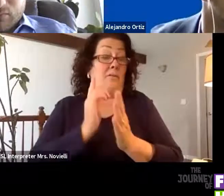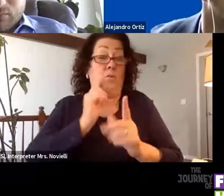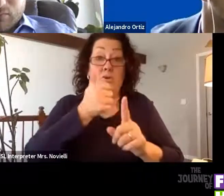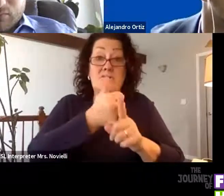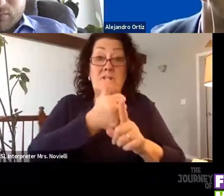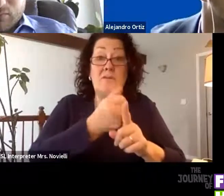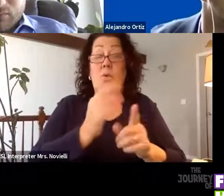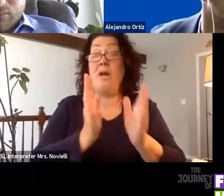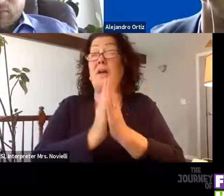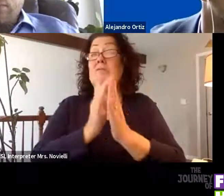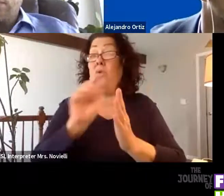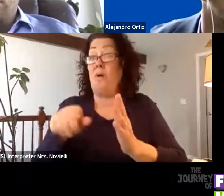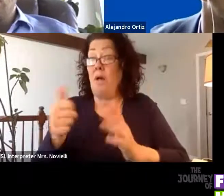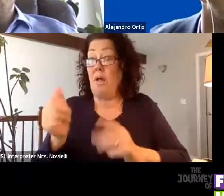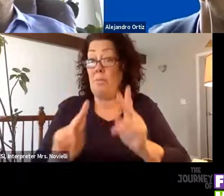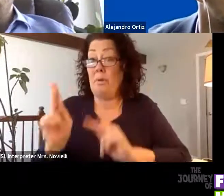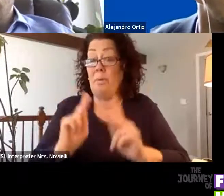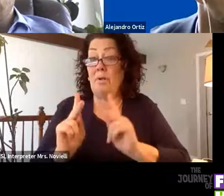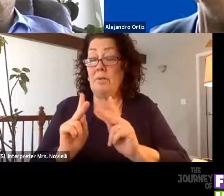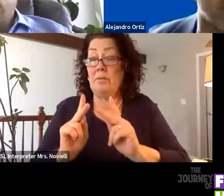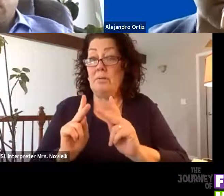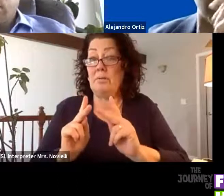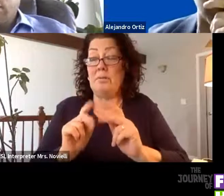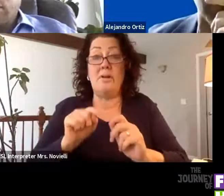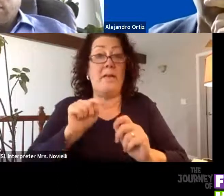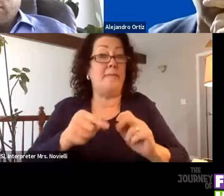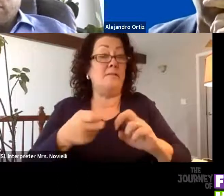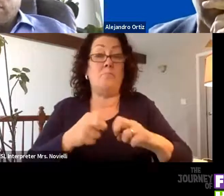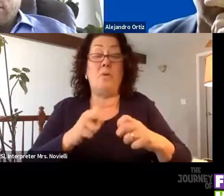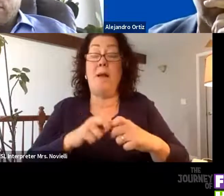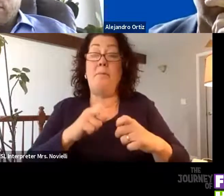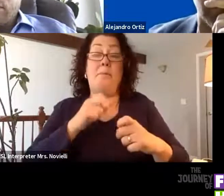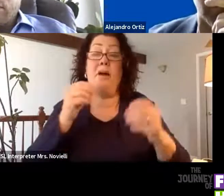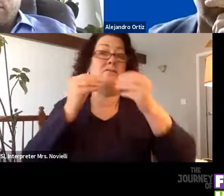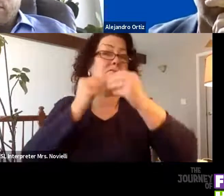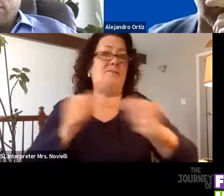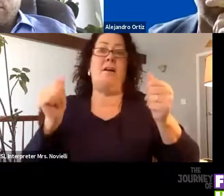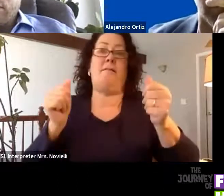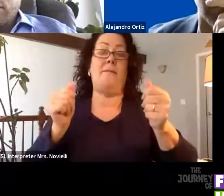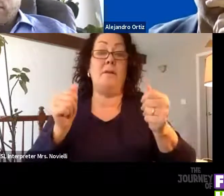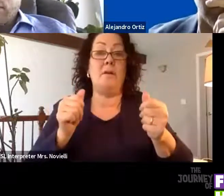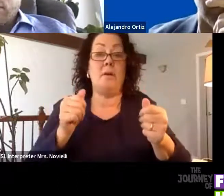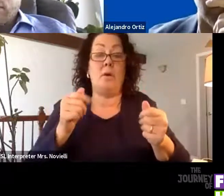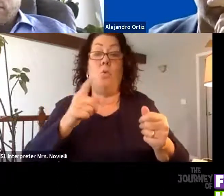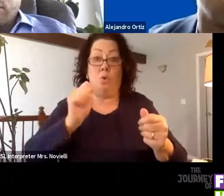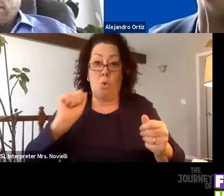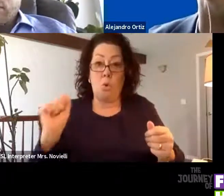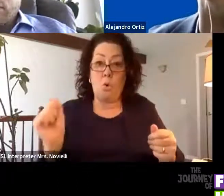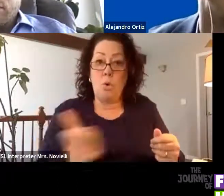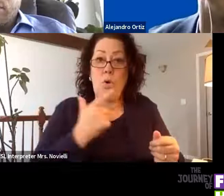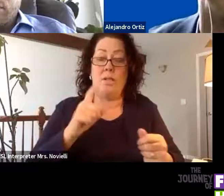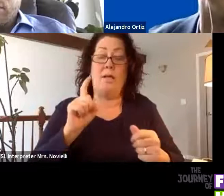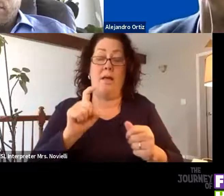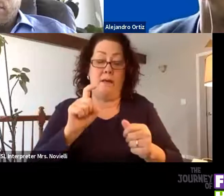right? Because we know that this is a problem that will not go away unless we all kind of do all we